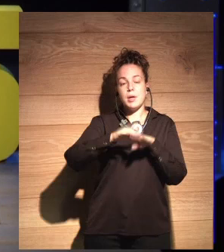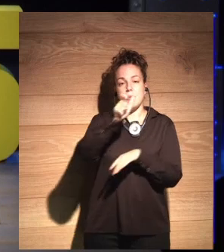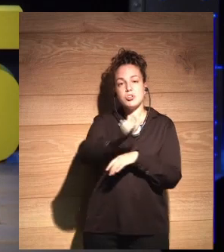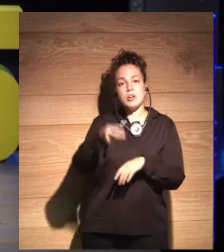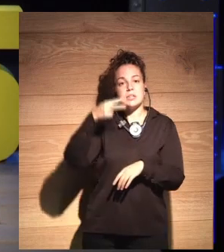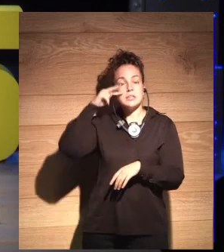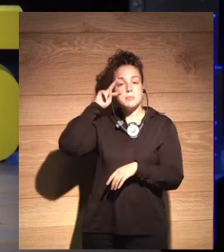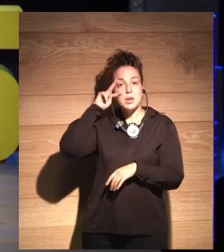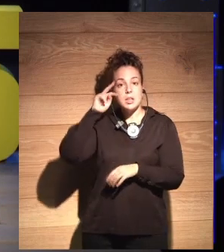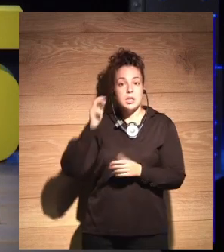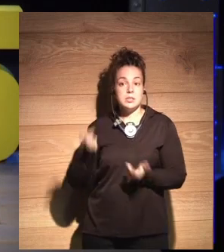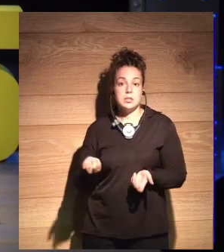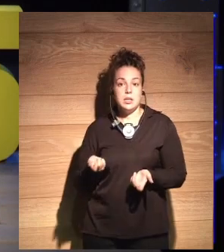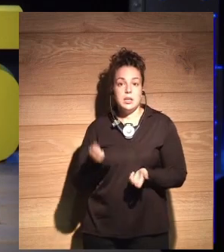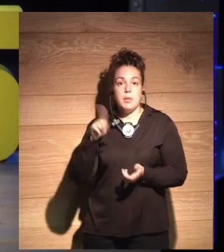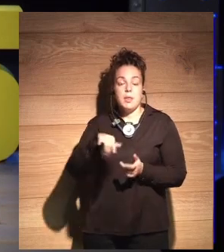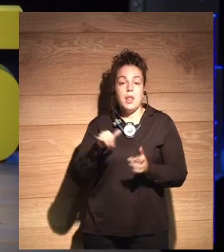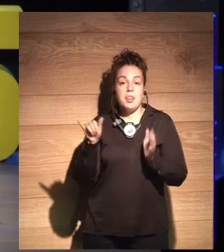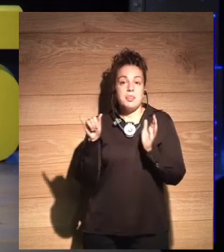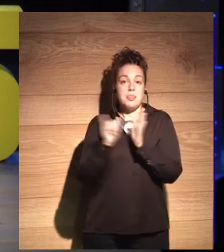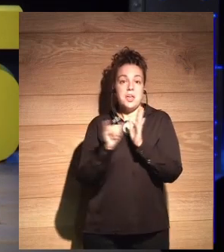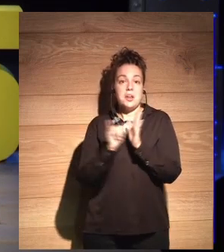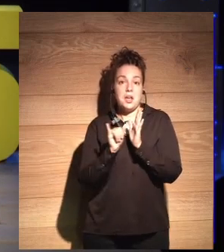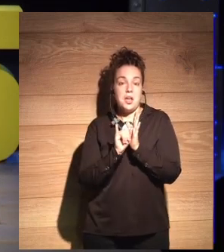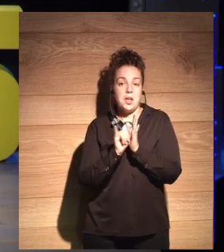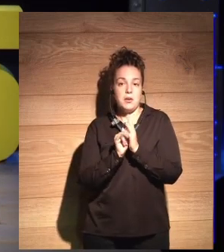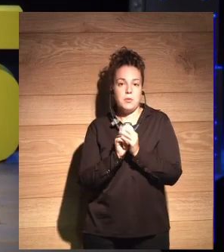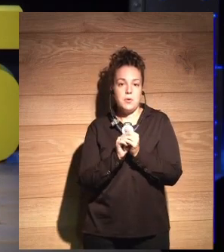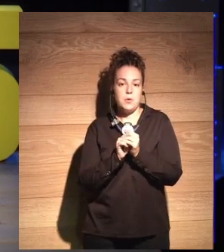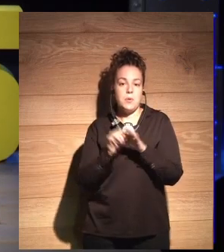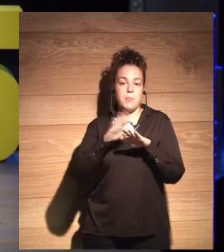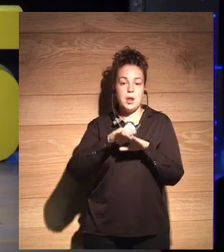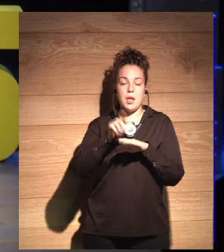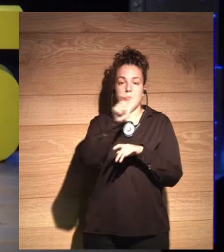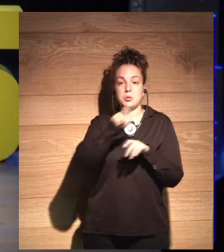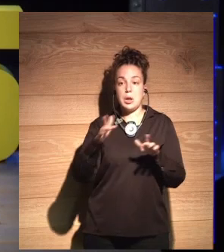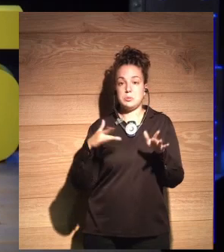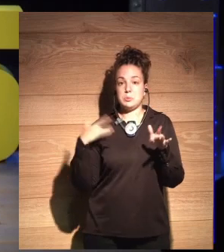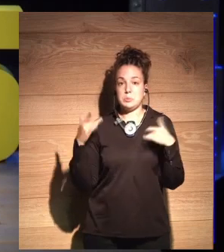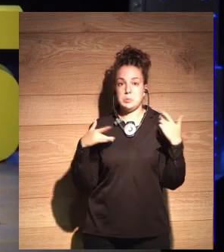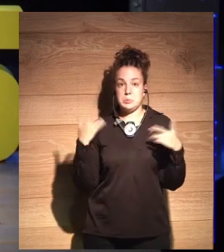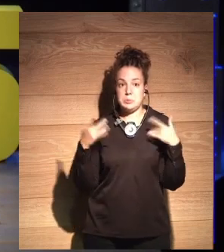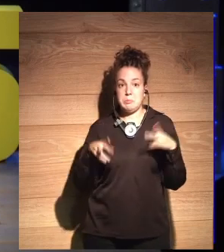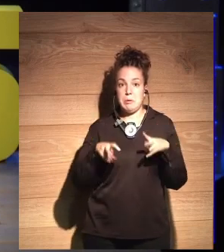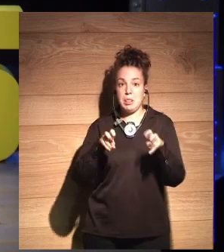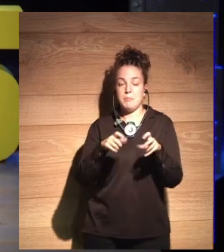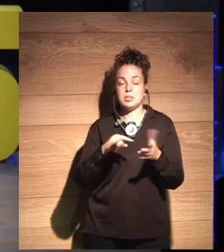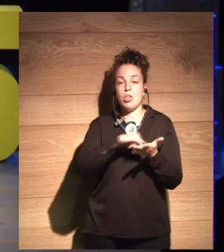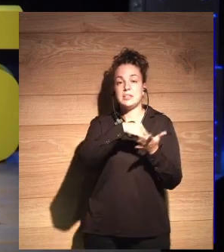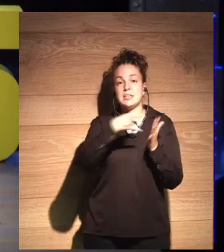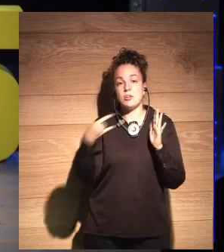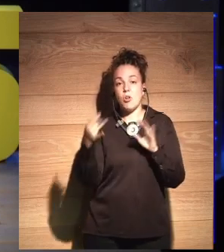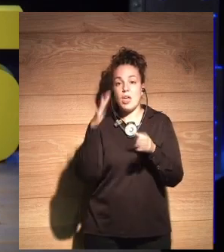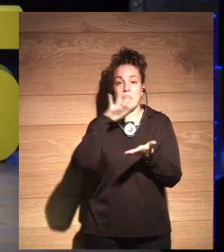beginners, then a calm technology allows you to accomplish the same goals but with the least amount of